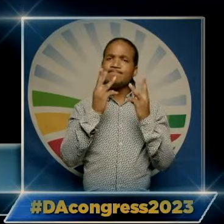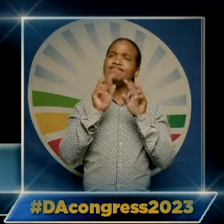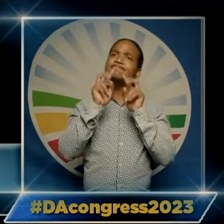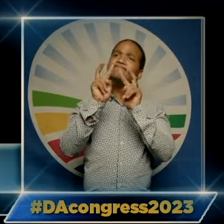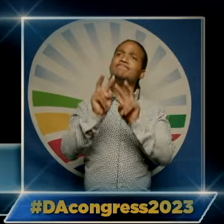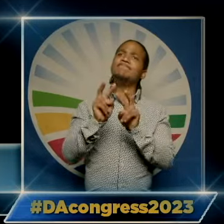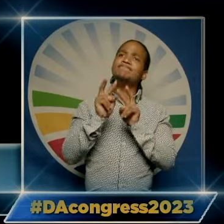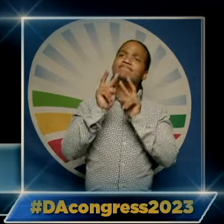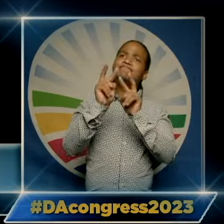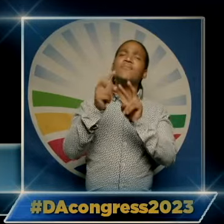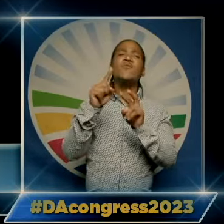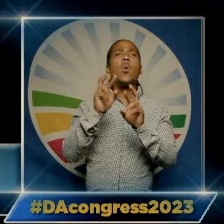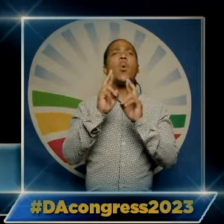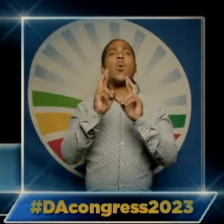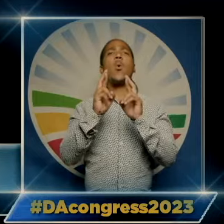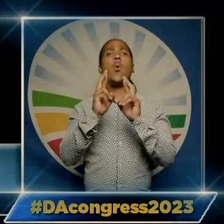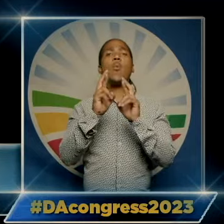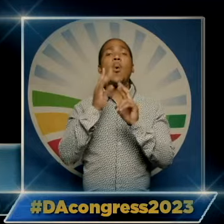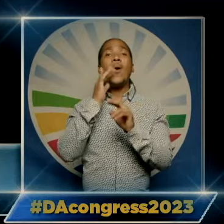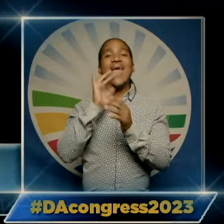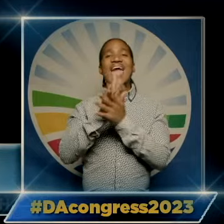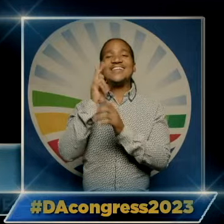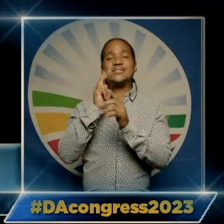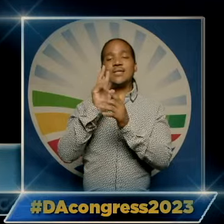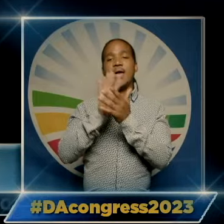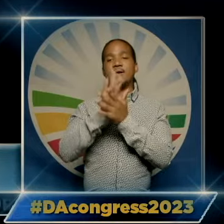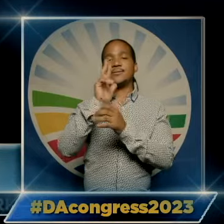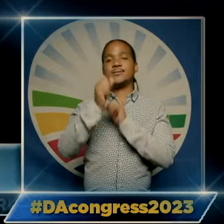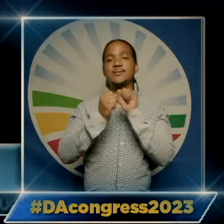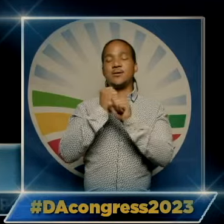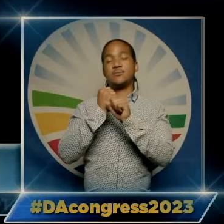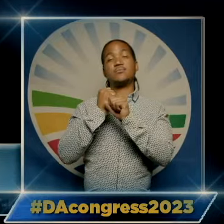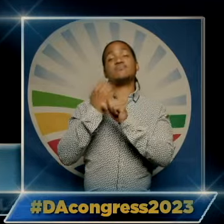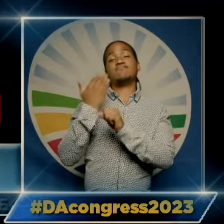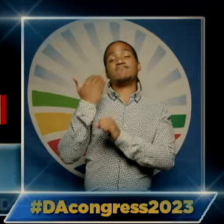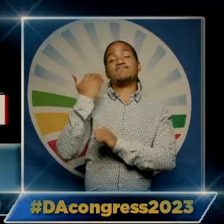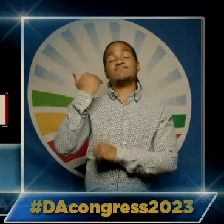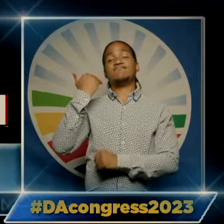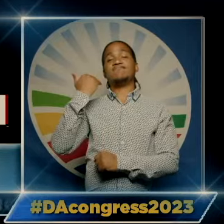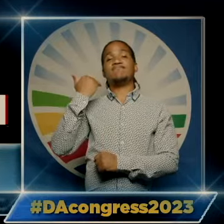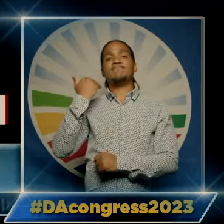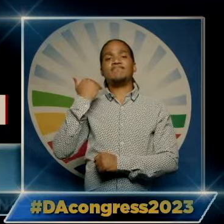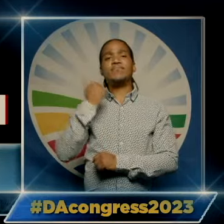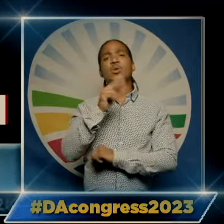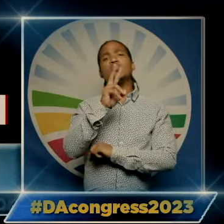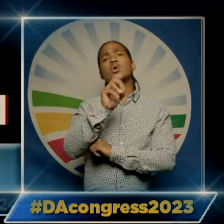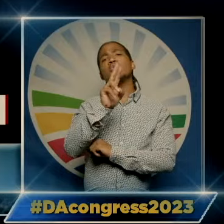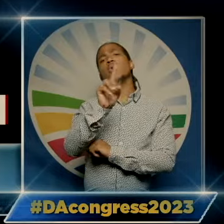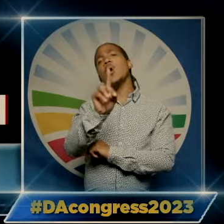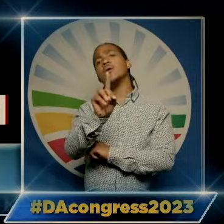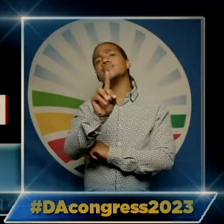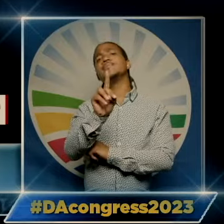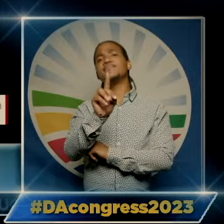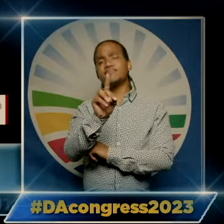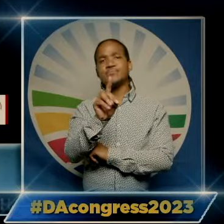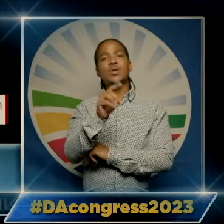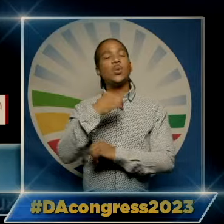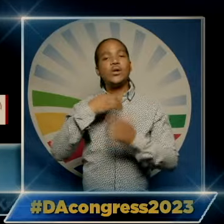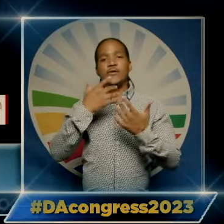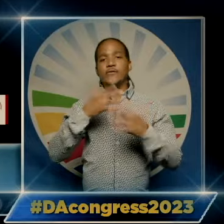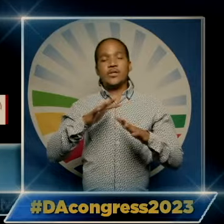The journey to win Umgeni started 18 years ago under the leadership of Greg Crumbrock. And in 2021, we made history